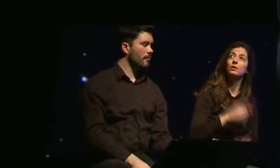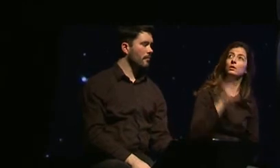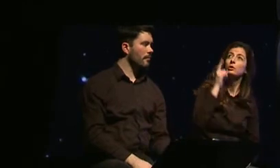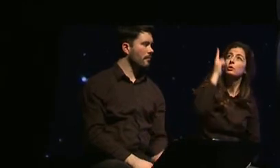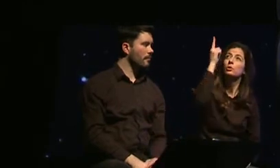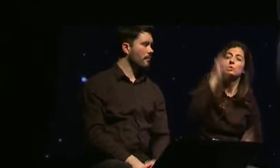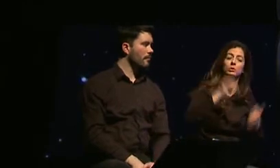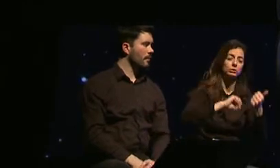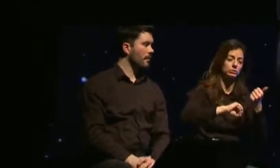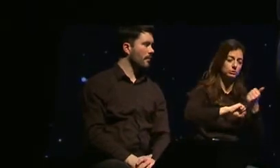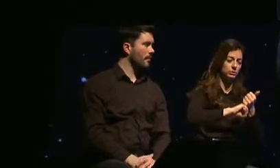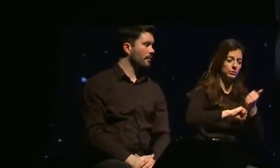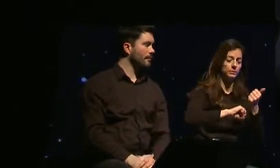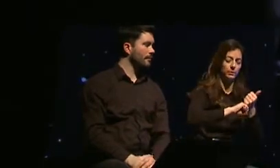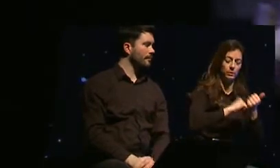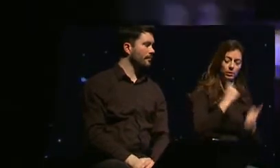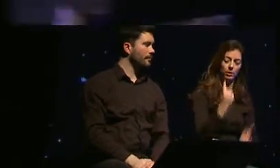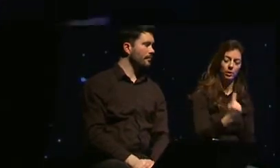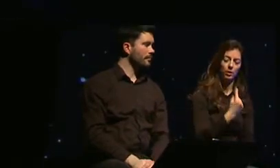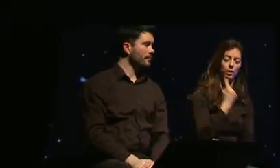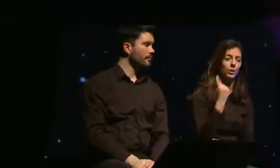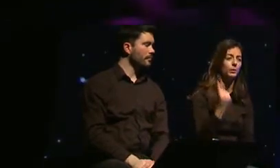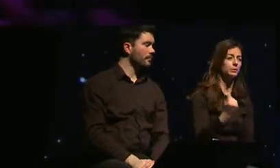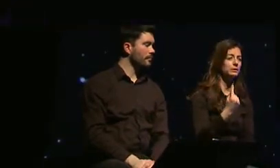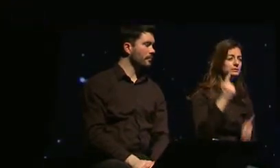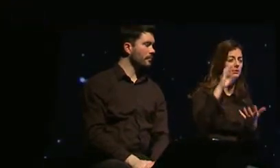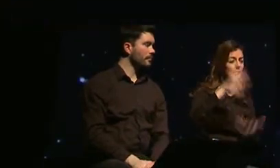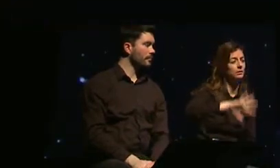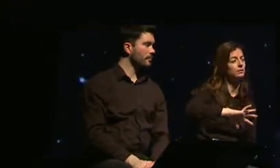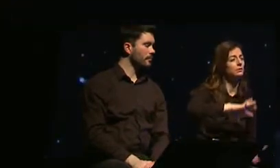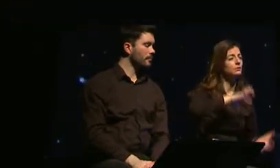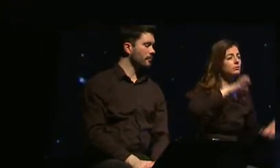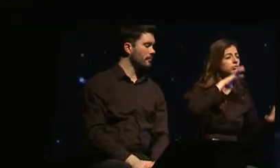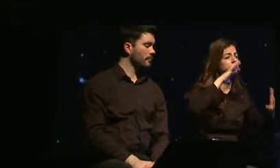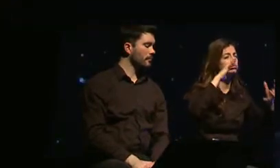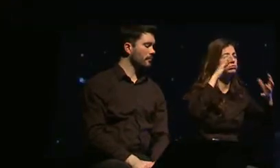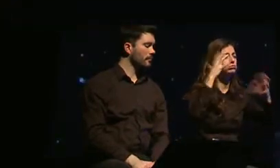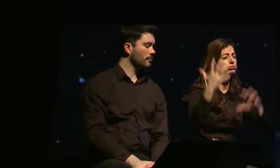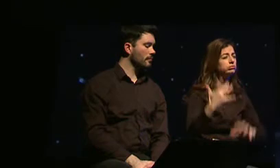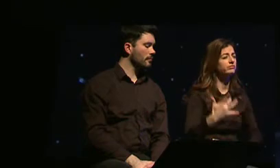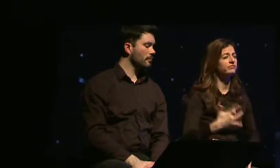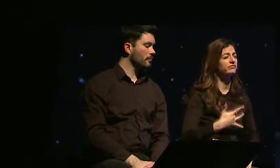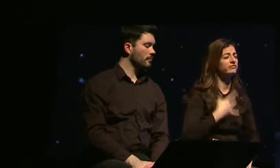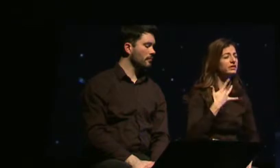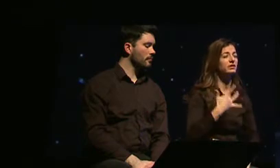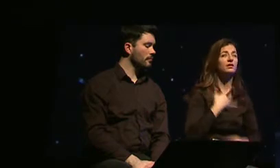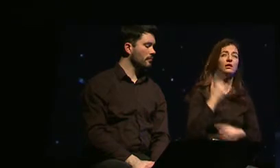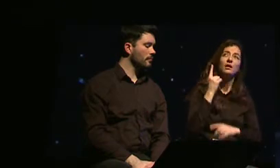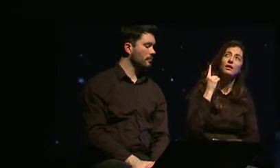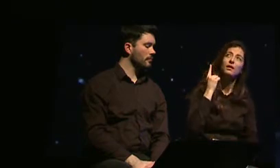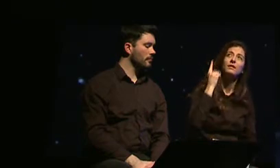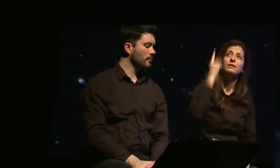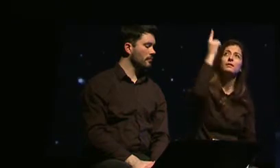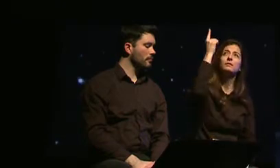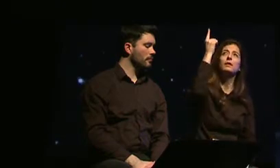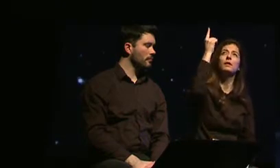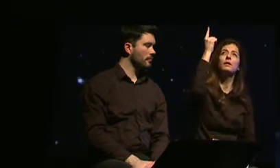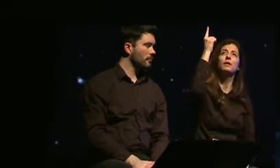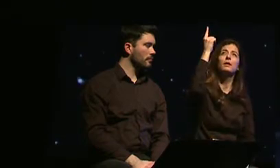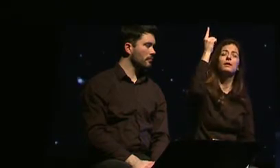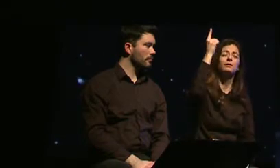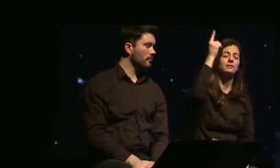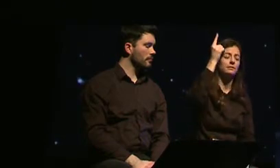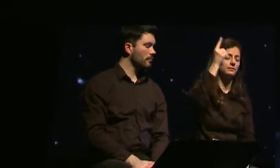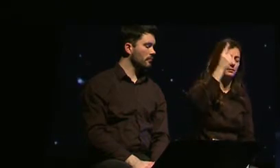and bleed. When nothing seems right, and all hope has gone astray, Allahu Akbar, in my